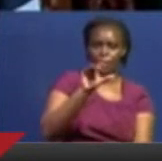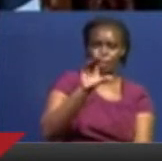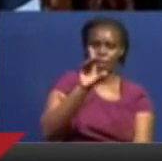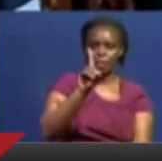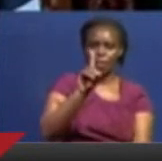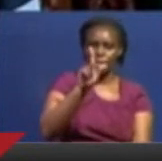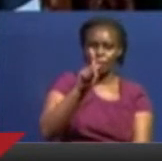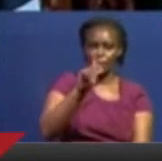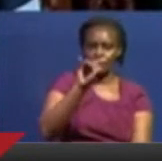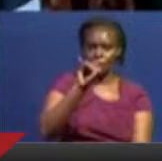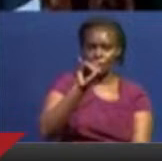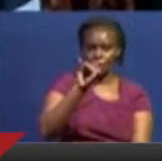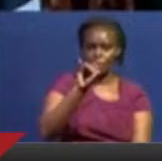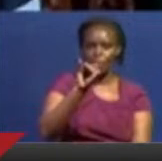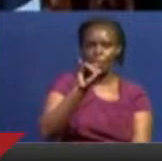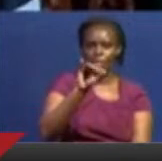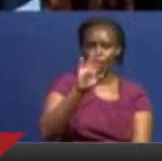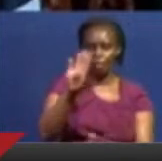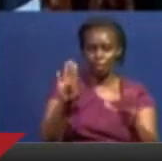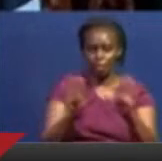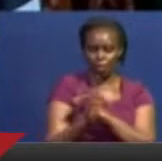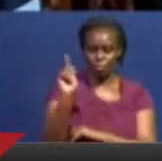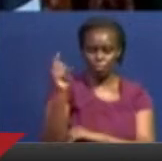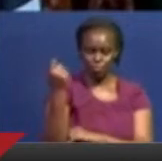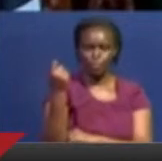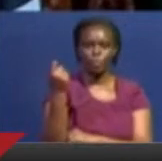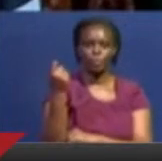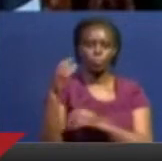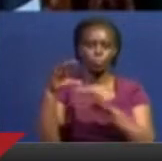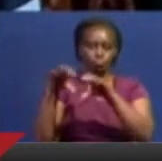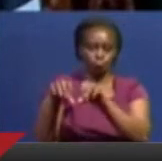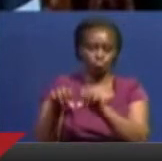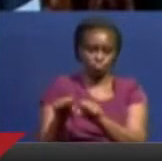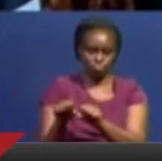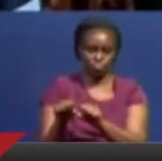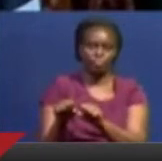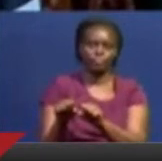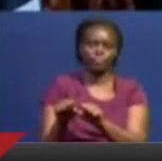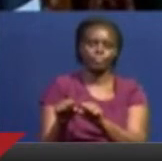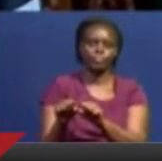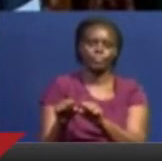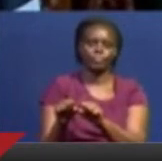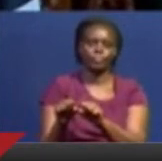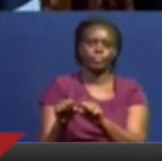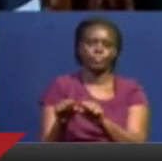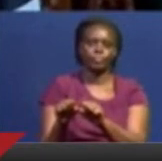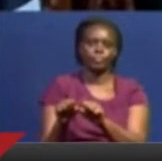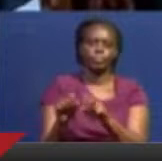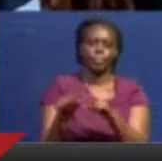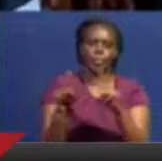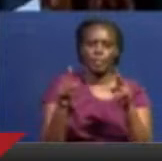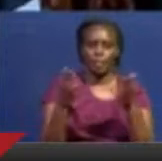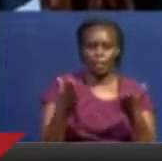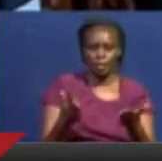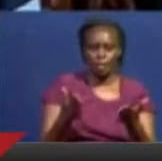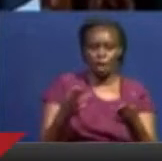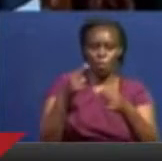the office of the Deputy President of the Republic of Kenya. Clerk, you can start.